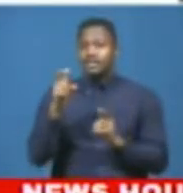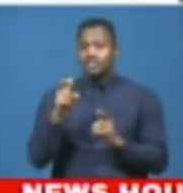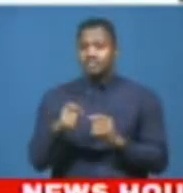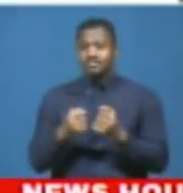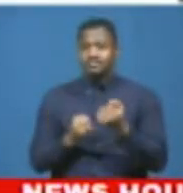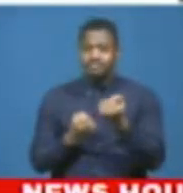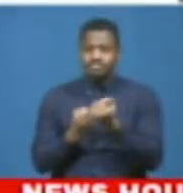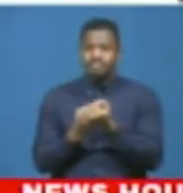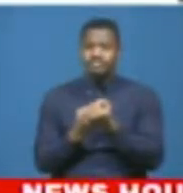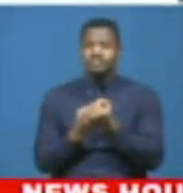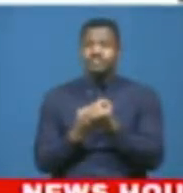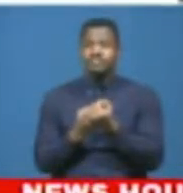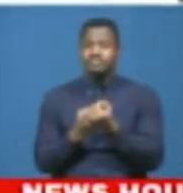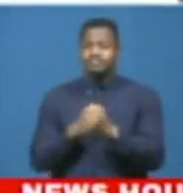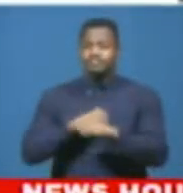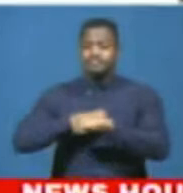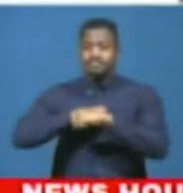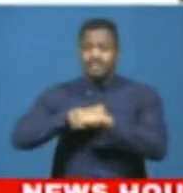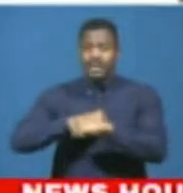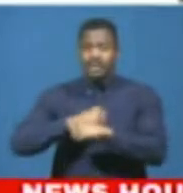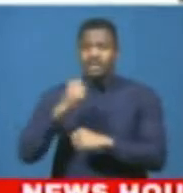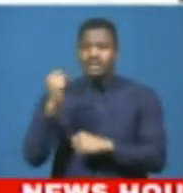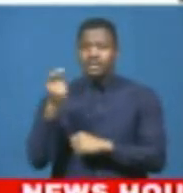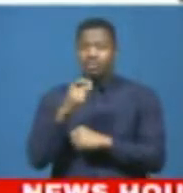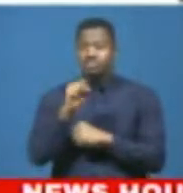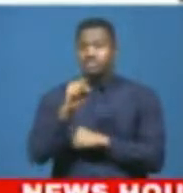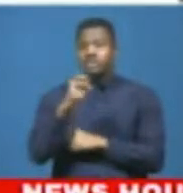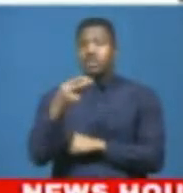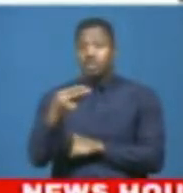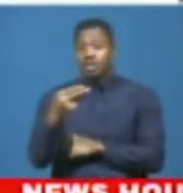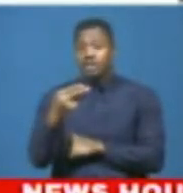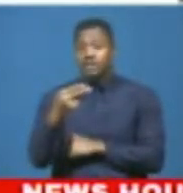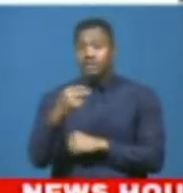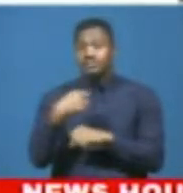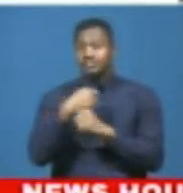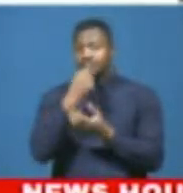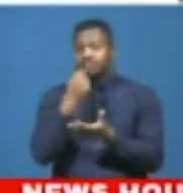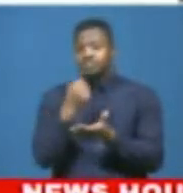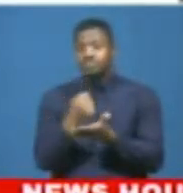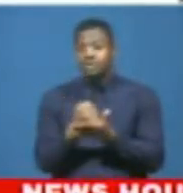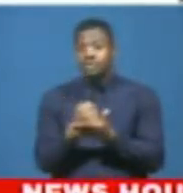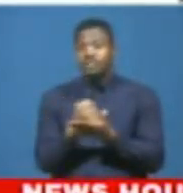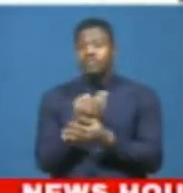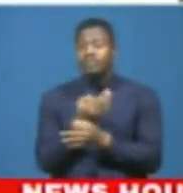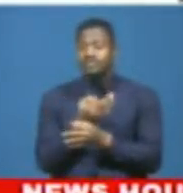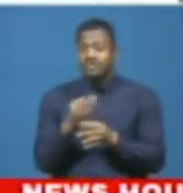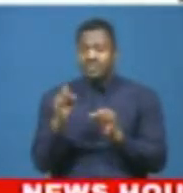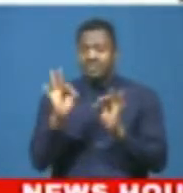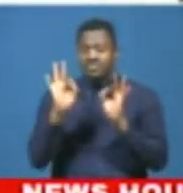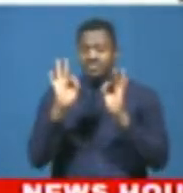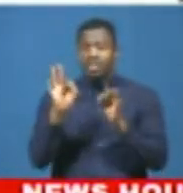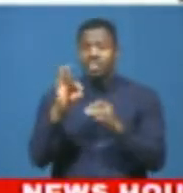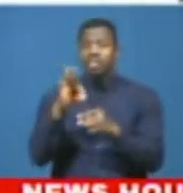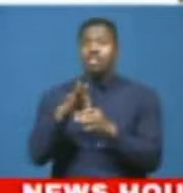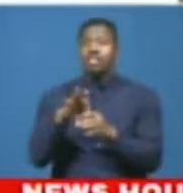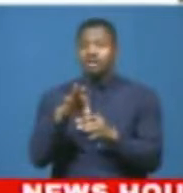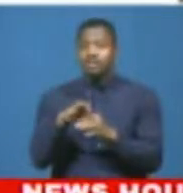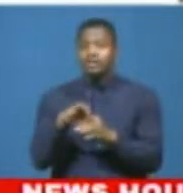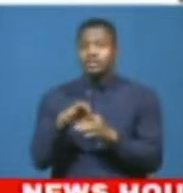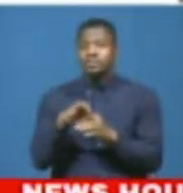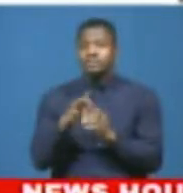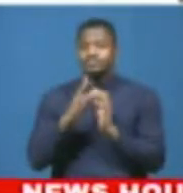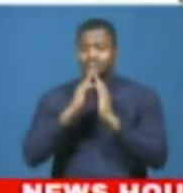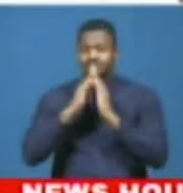supported and protected by all stakeholders to ensure a free and fair election and a